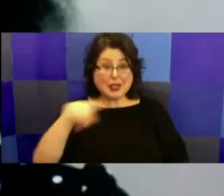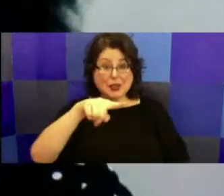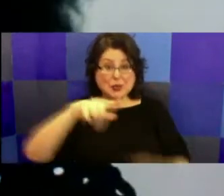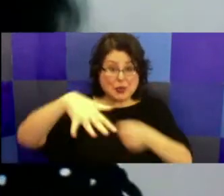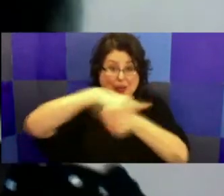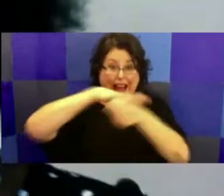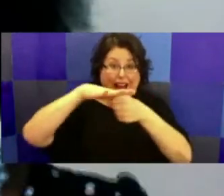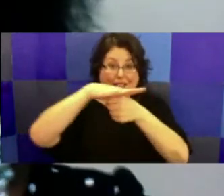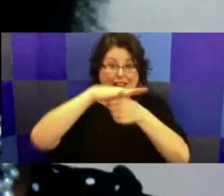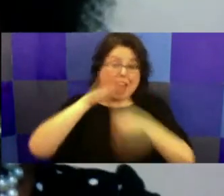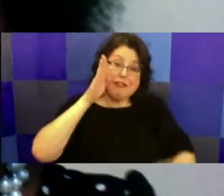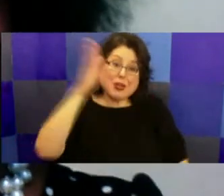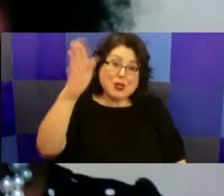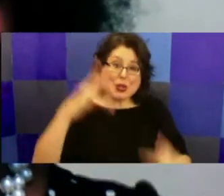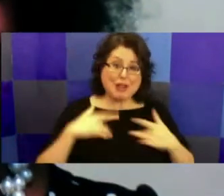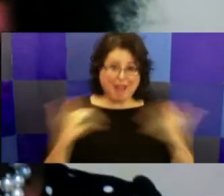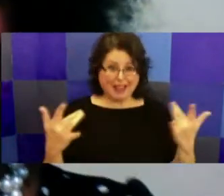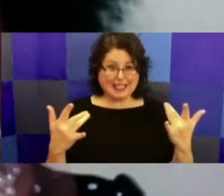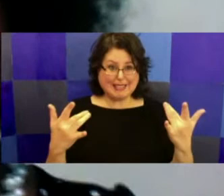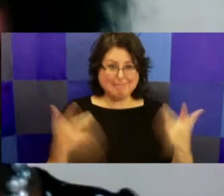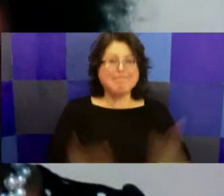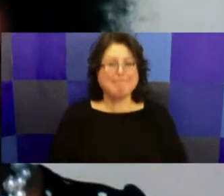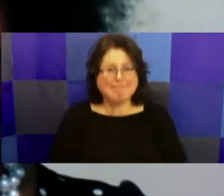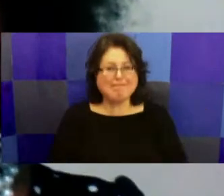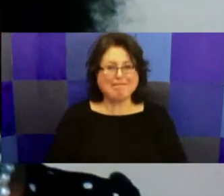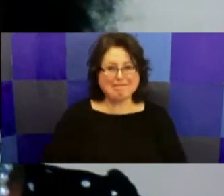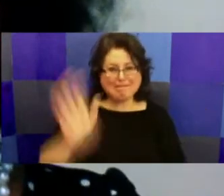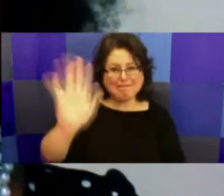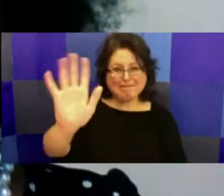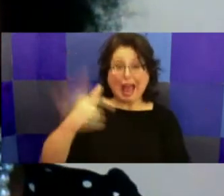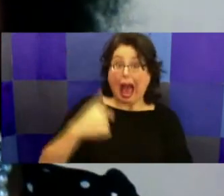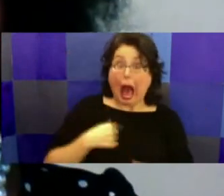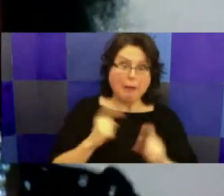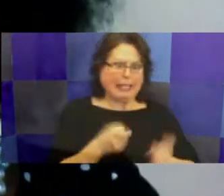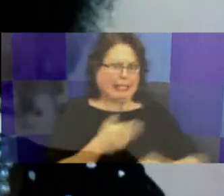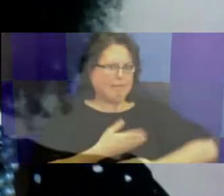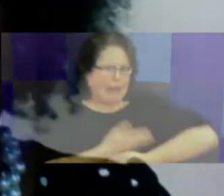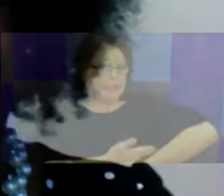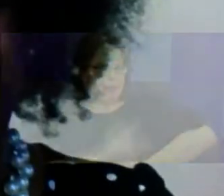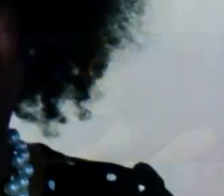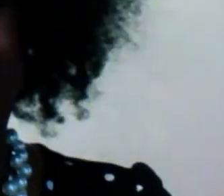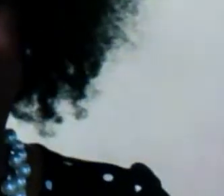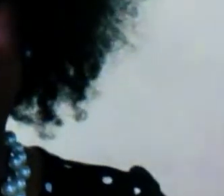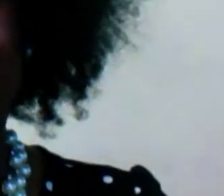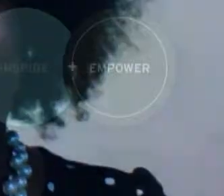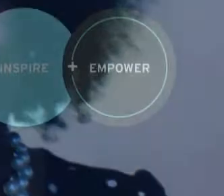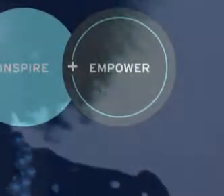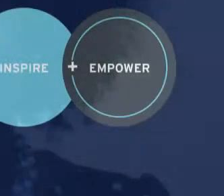future events. I'm going to get somebody their lunch now. Take care.